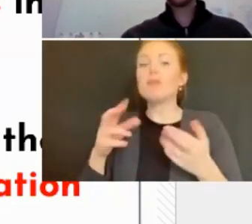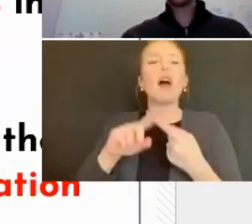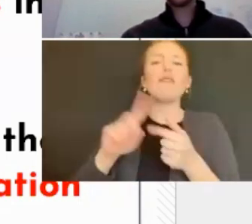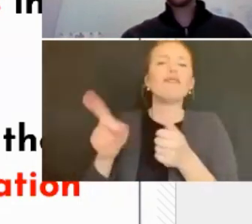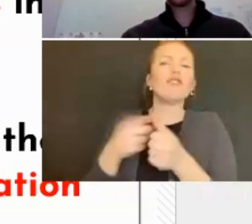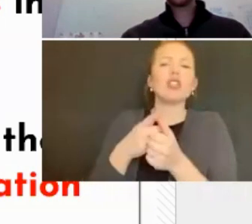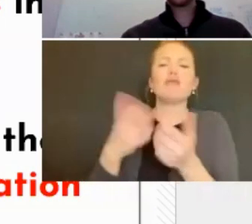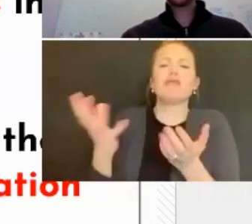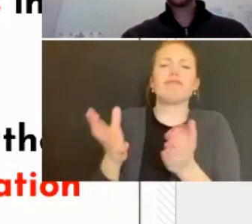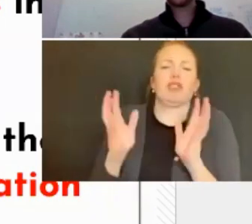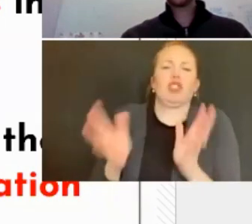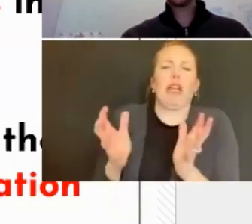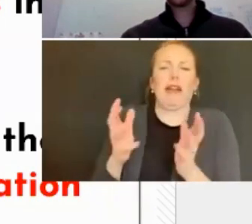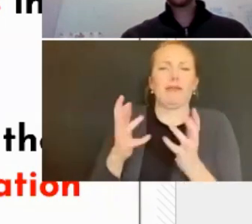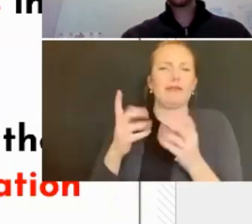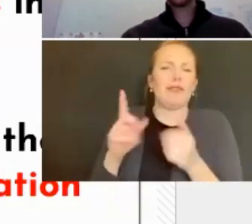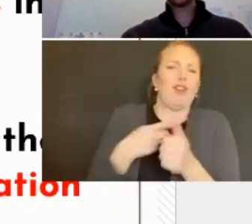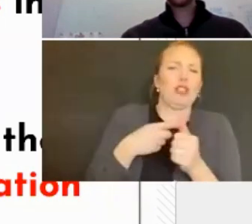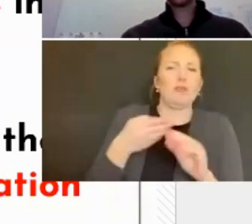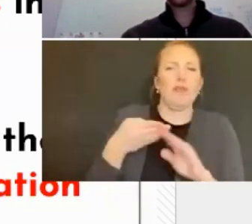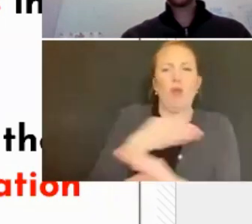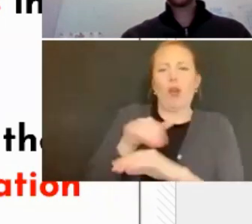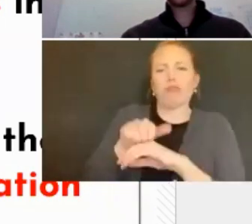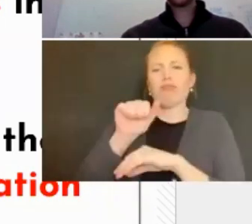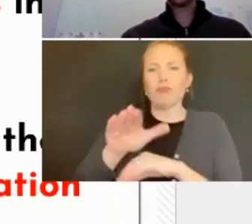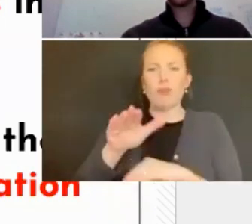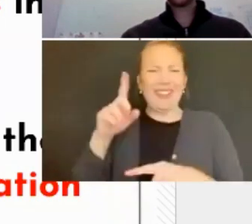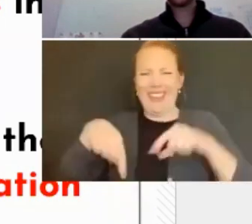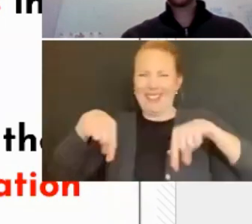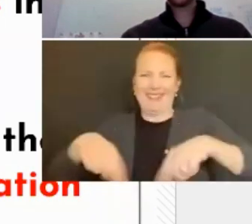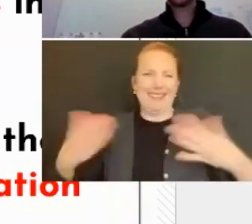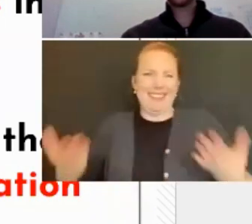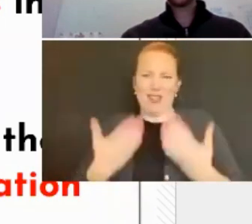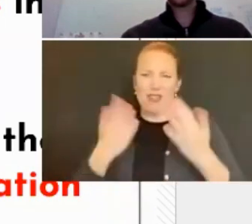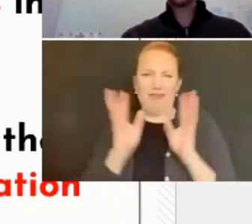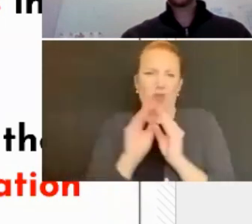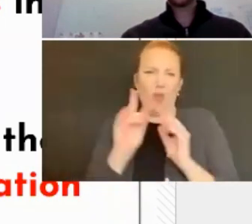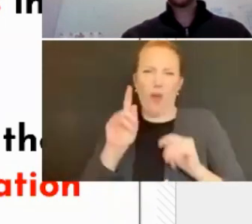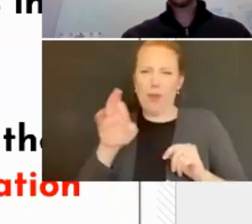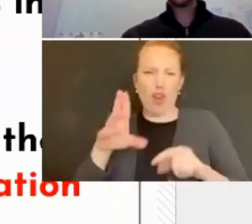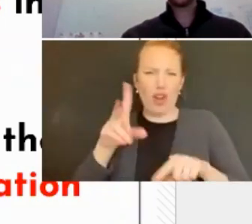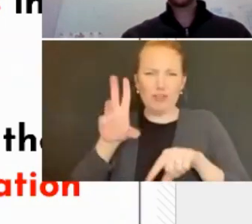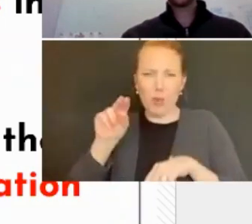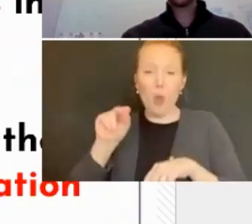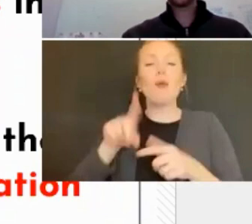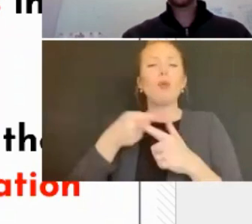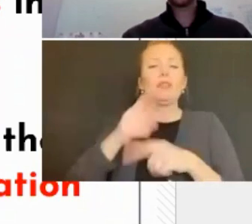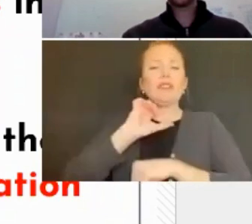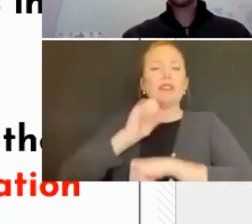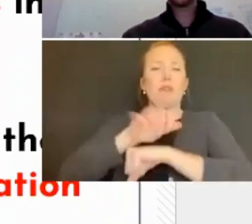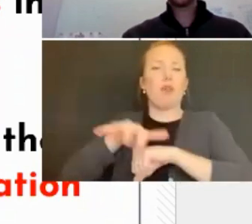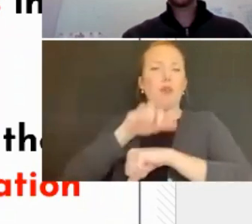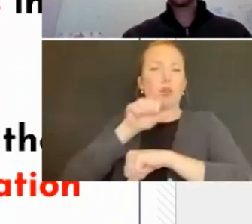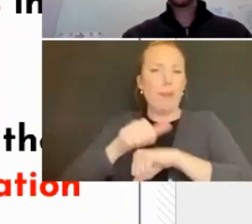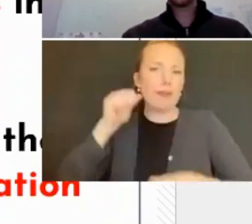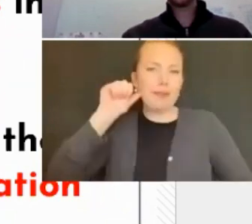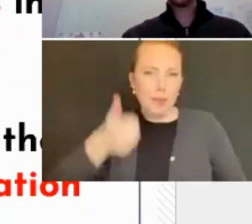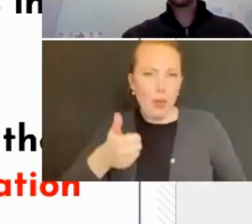do it in this environment, it's too many people. So just put, thank you for those who are putting it, interested, and your email, and we will give it